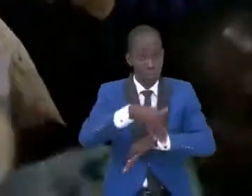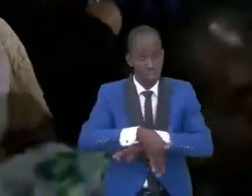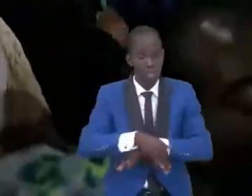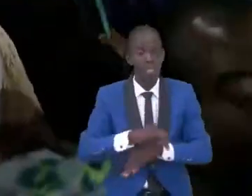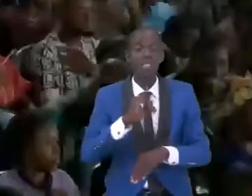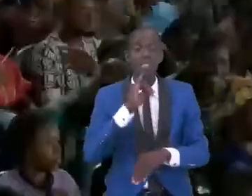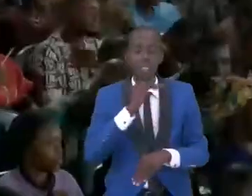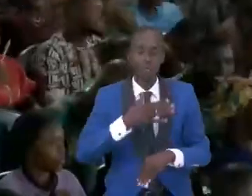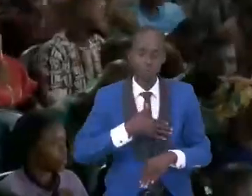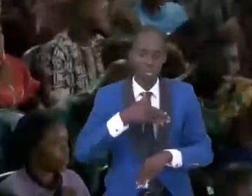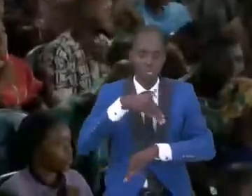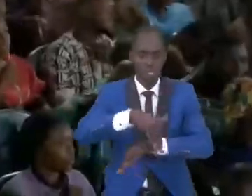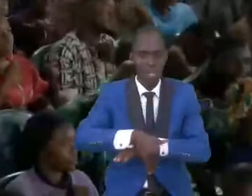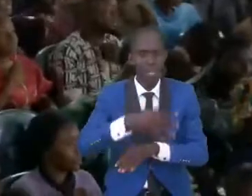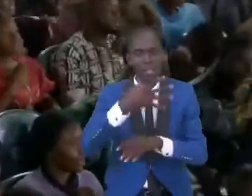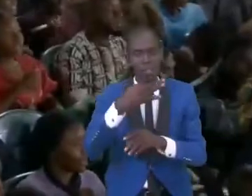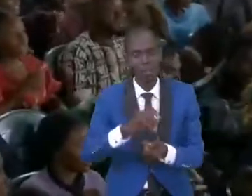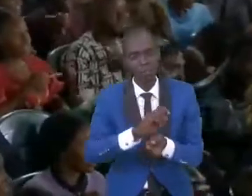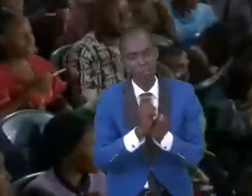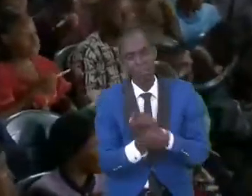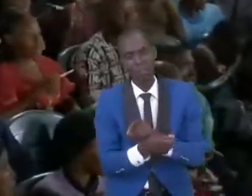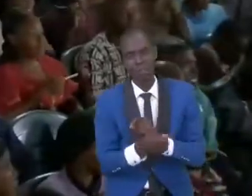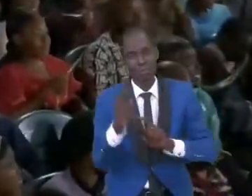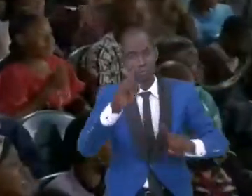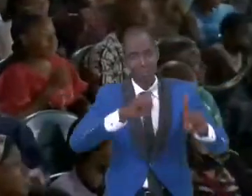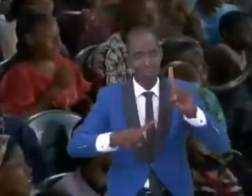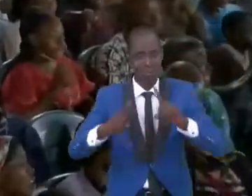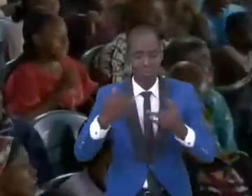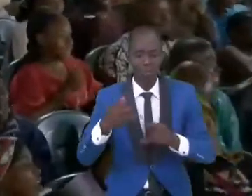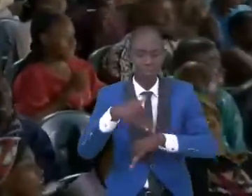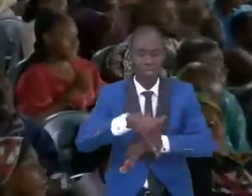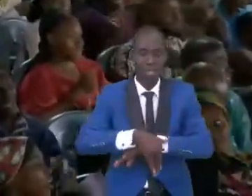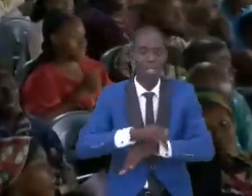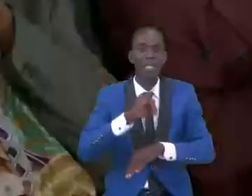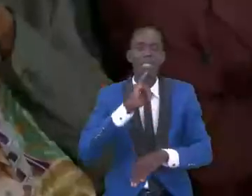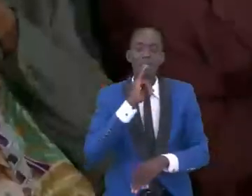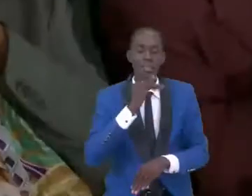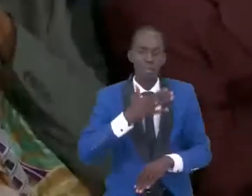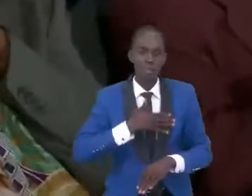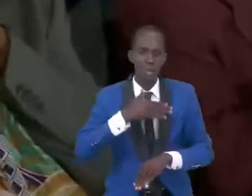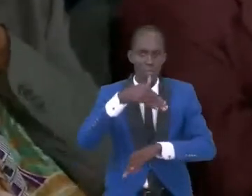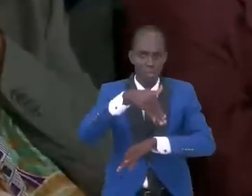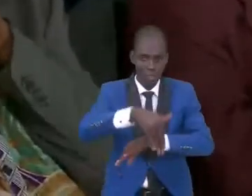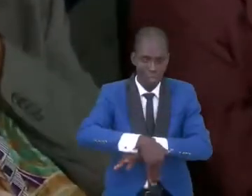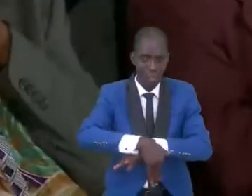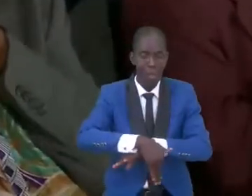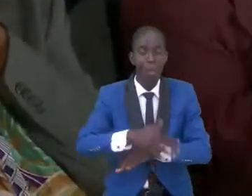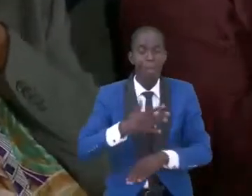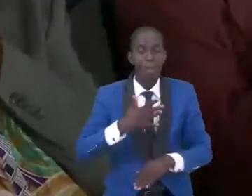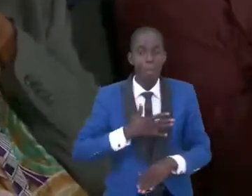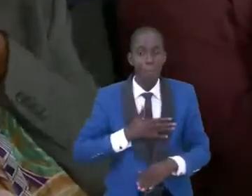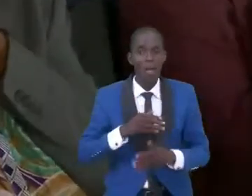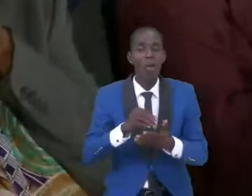Tonight, tell them, tonight is my night, my very own night